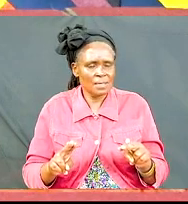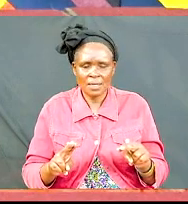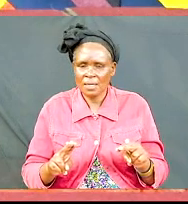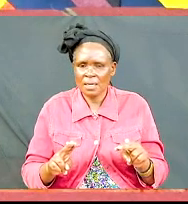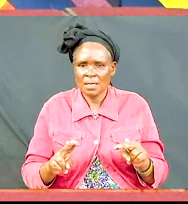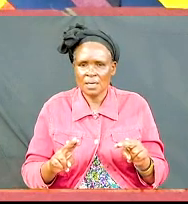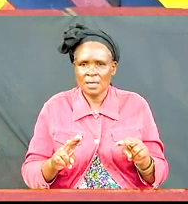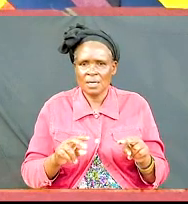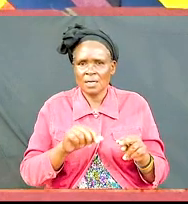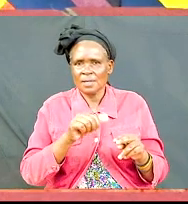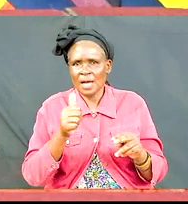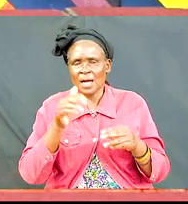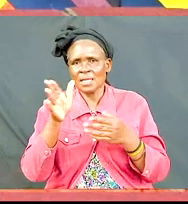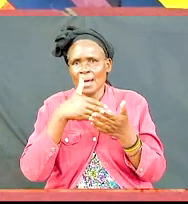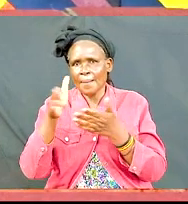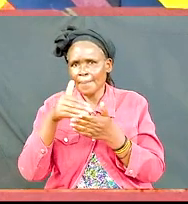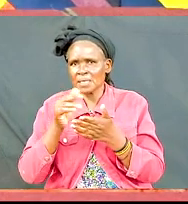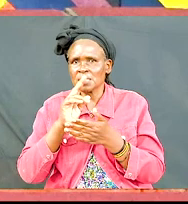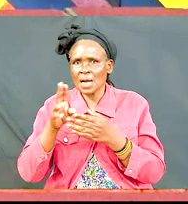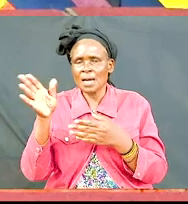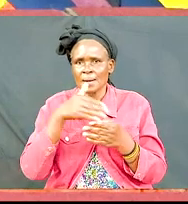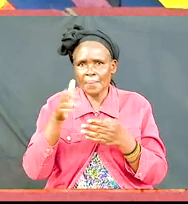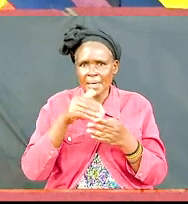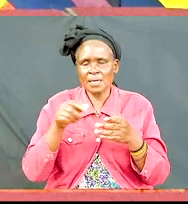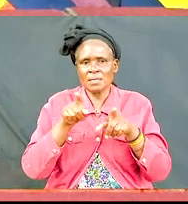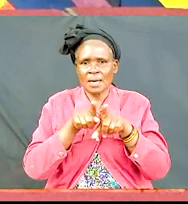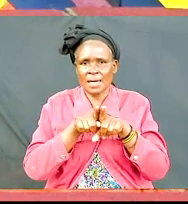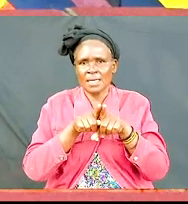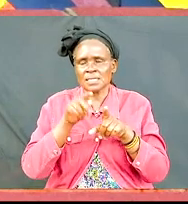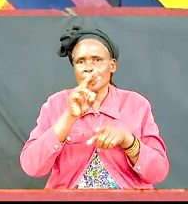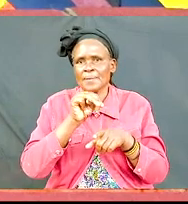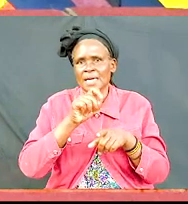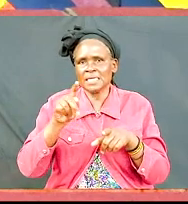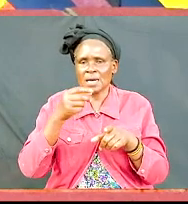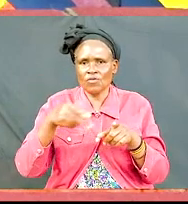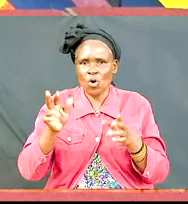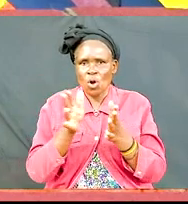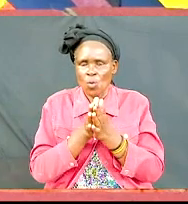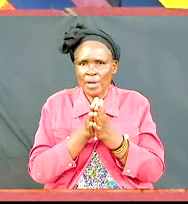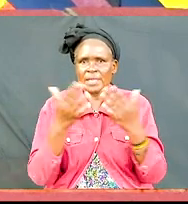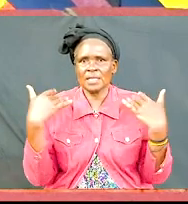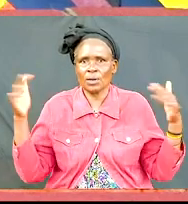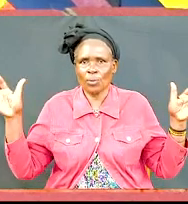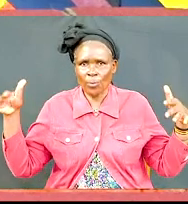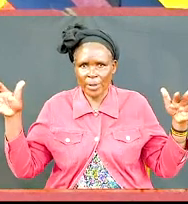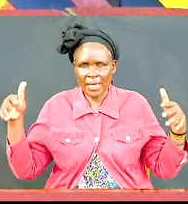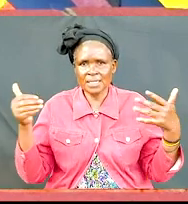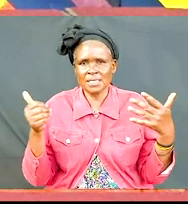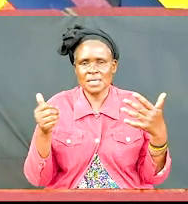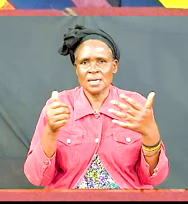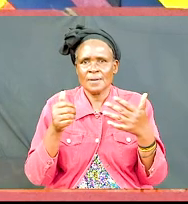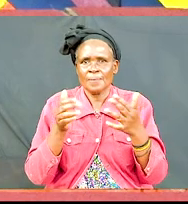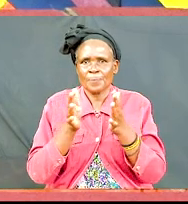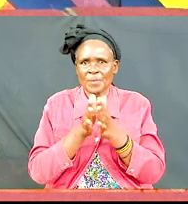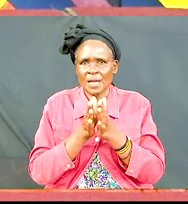The other painter painted a raging waterfall with winds whipping